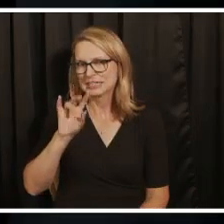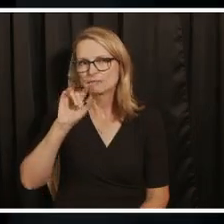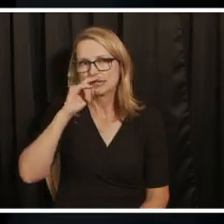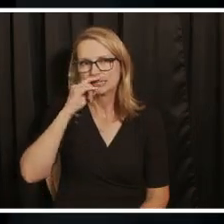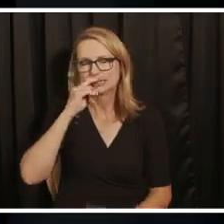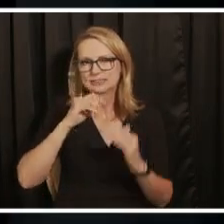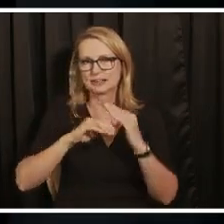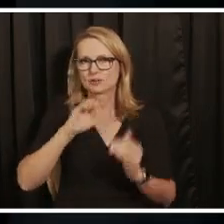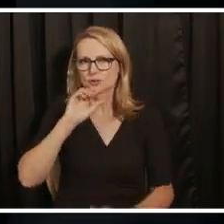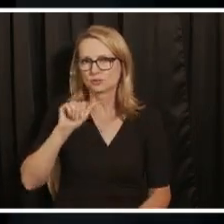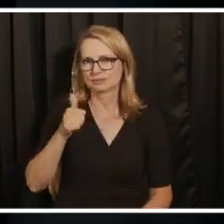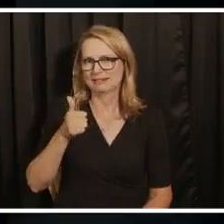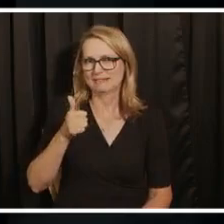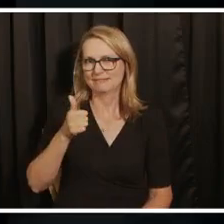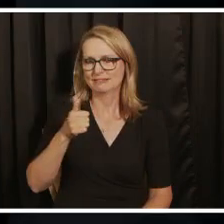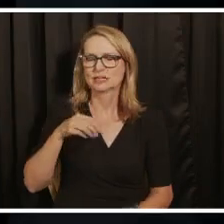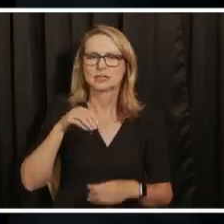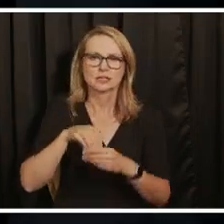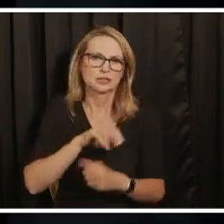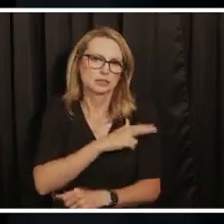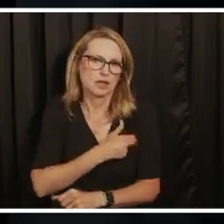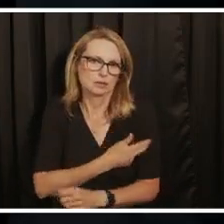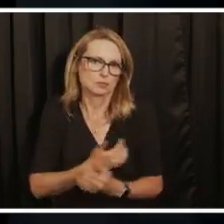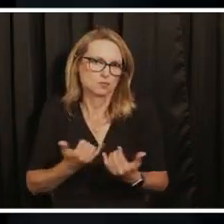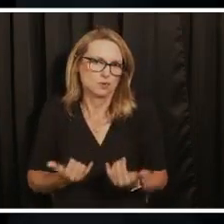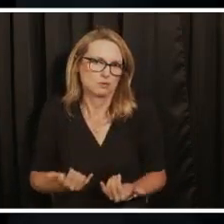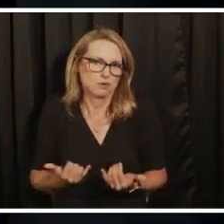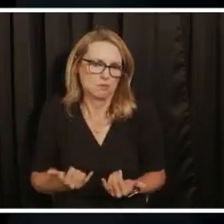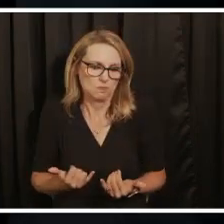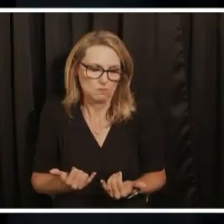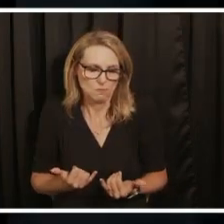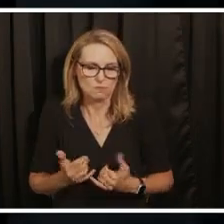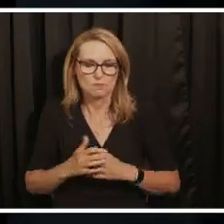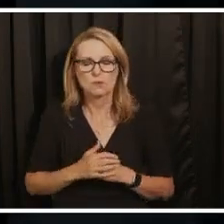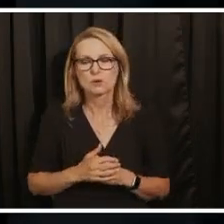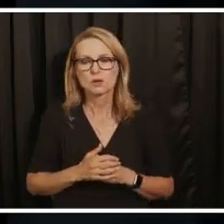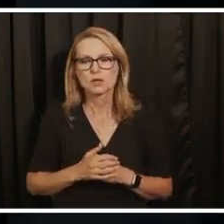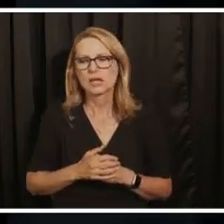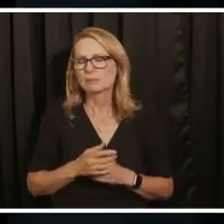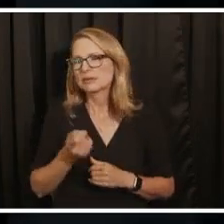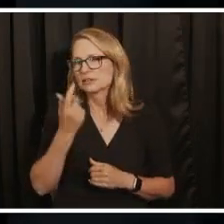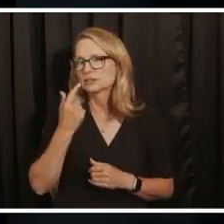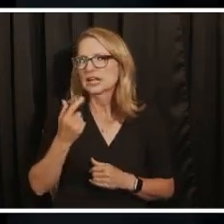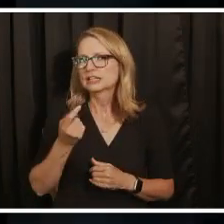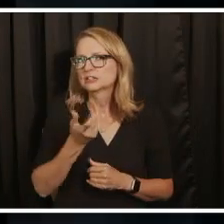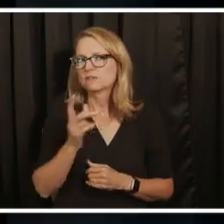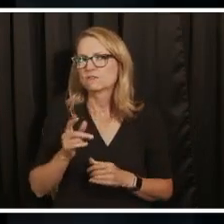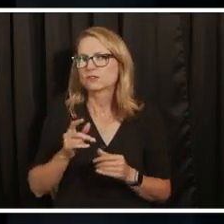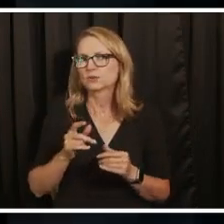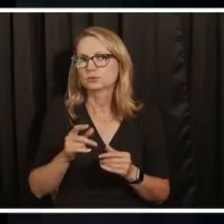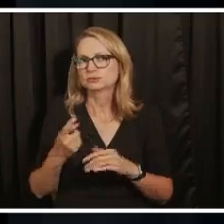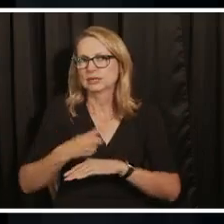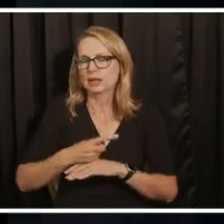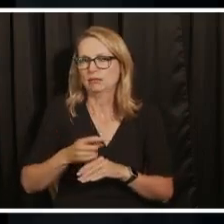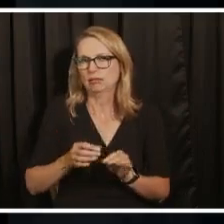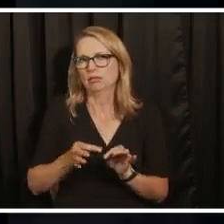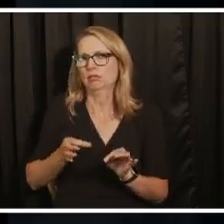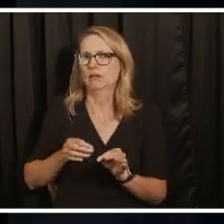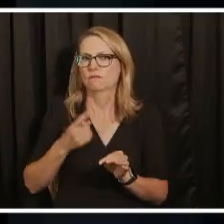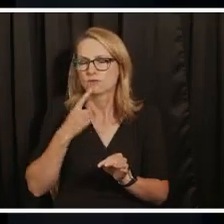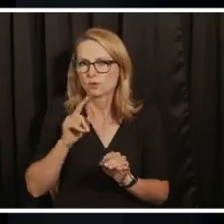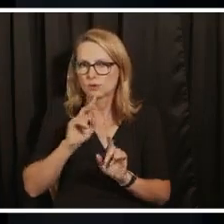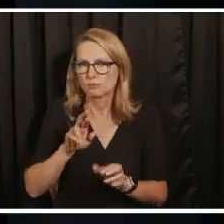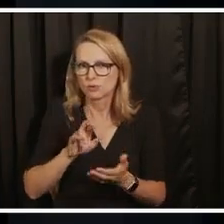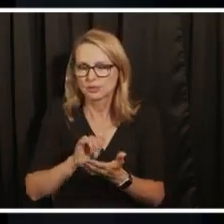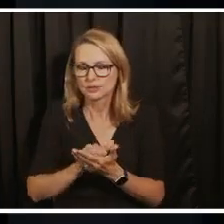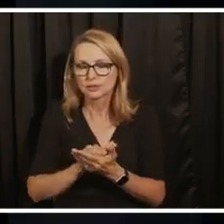501 hospitalizations. This most recent data we have. There's a few day lag on that. And there are 10 kids that